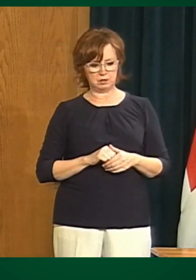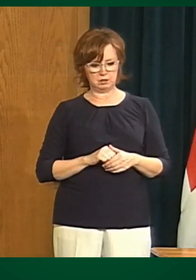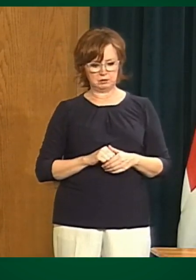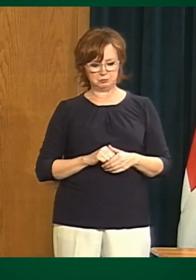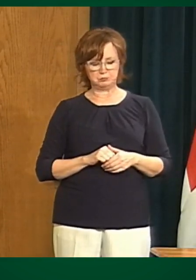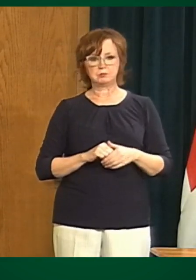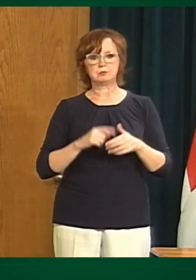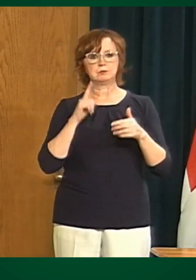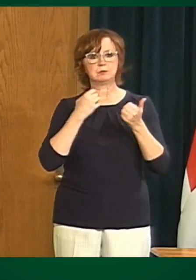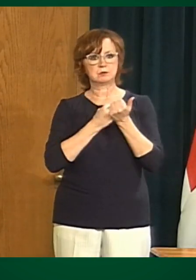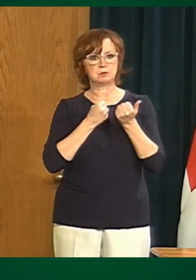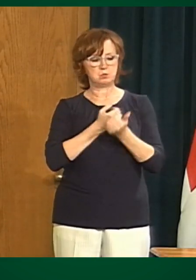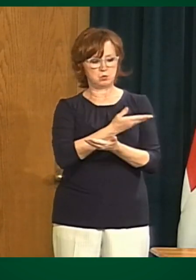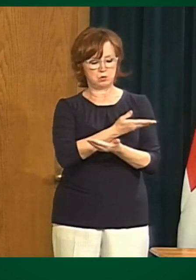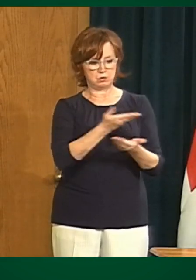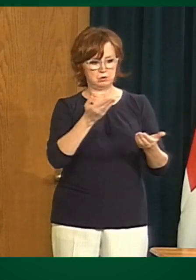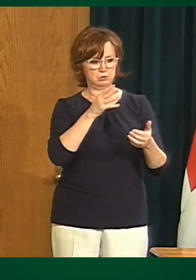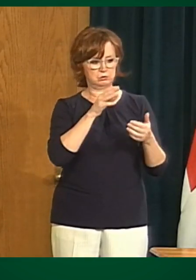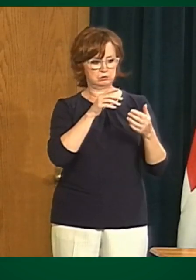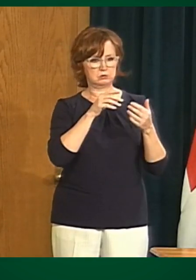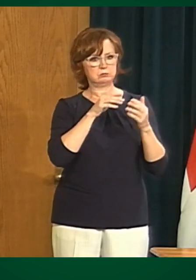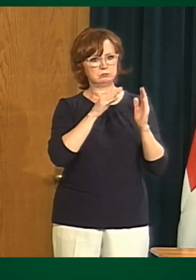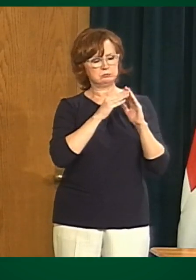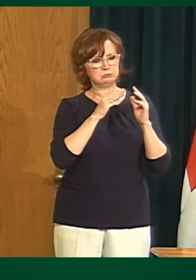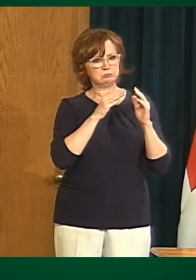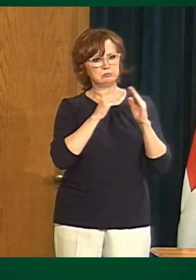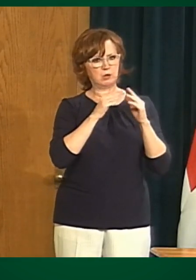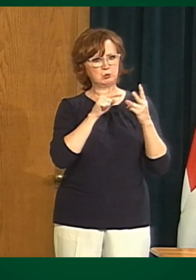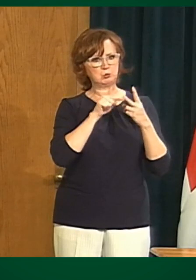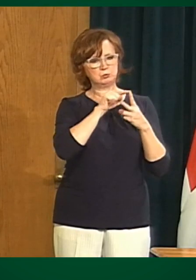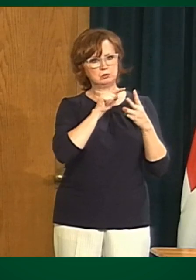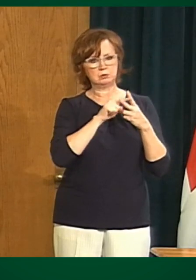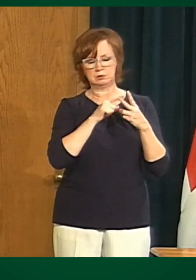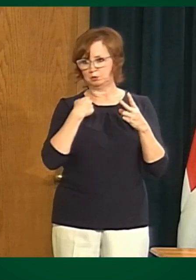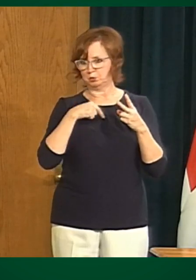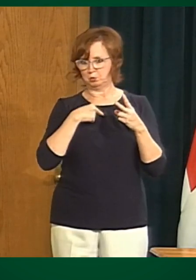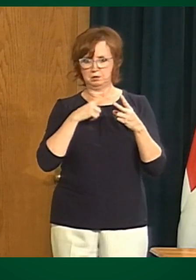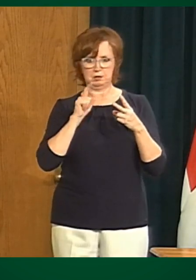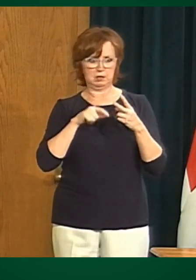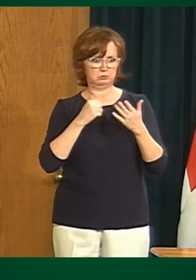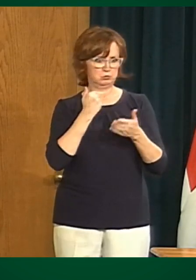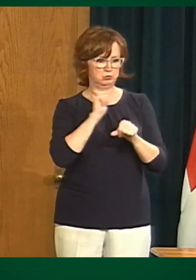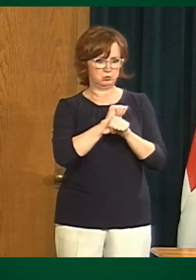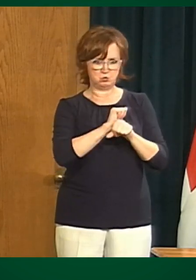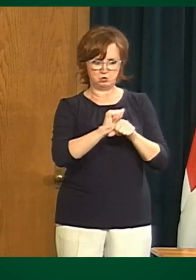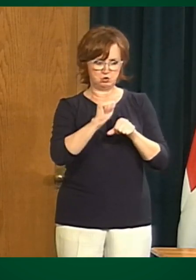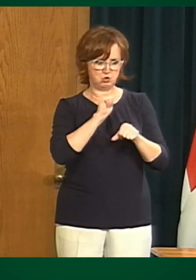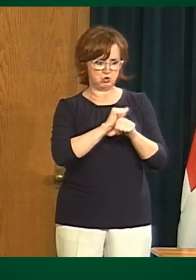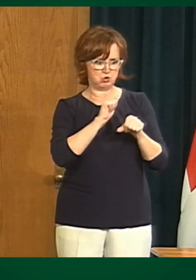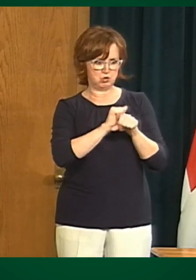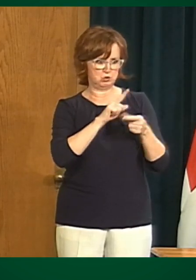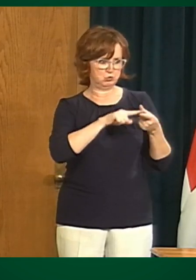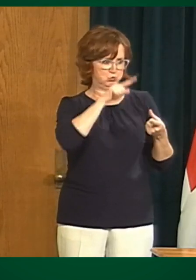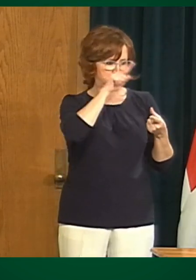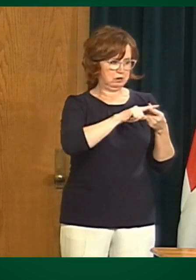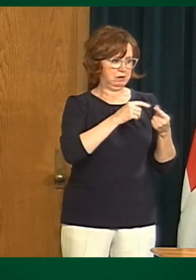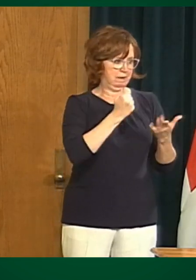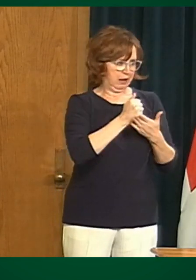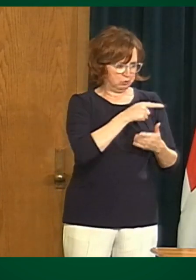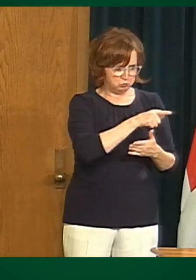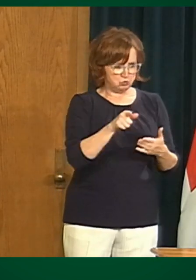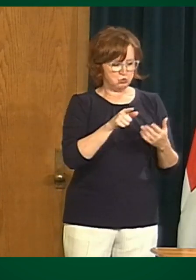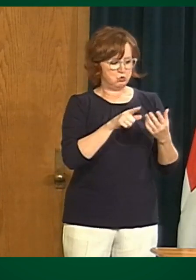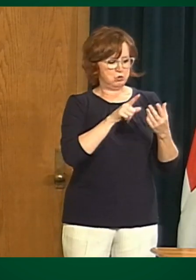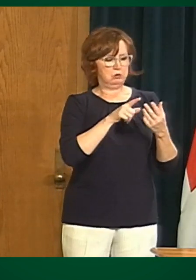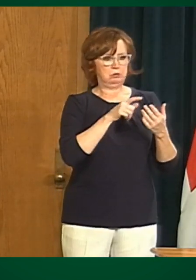supporting that self-isolation in those communities. And so we are working very hard in both of these instances to ensure that those supports are provided, given